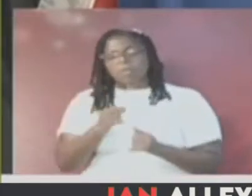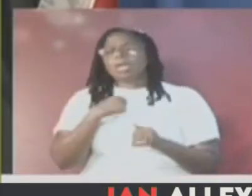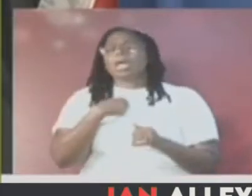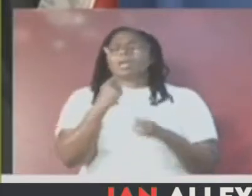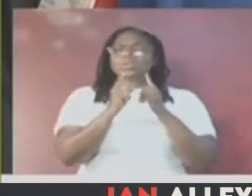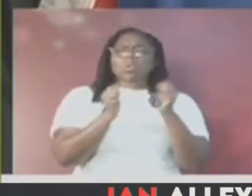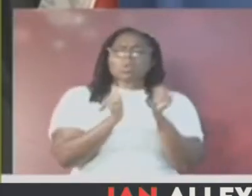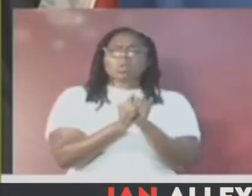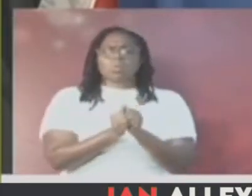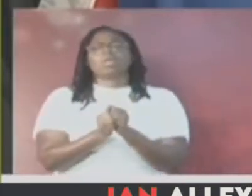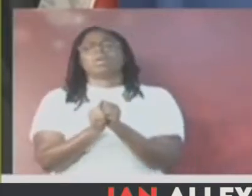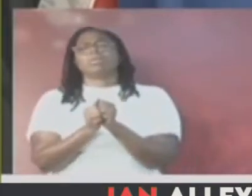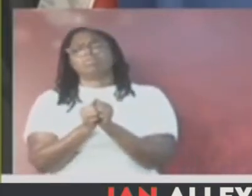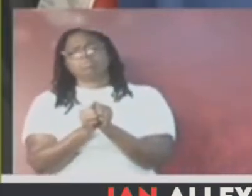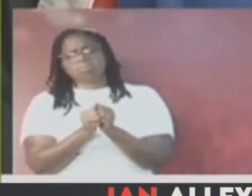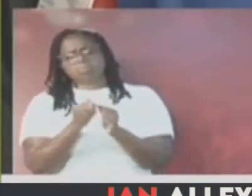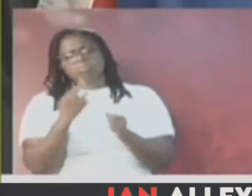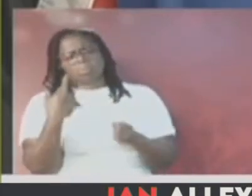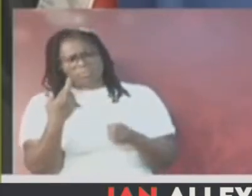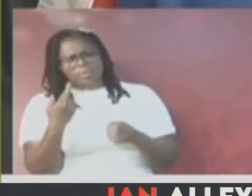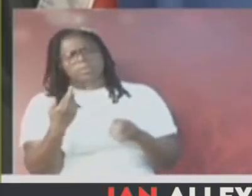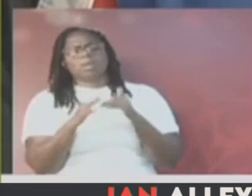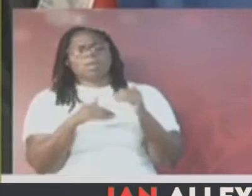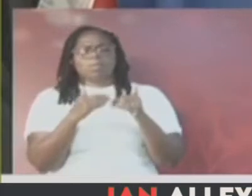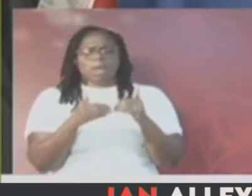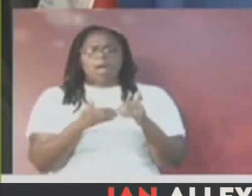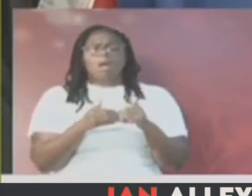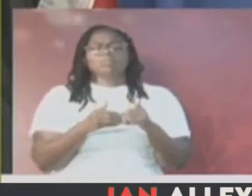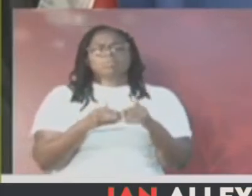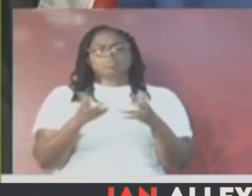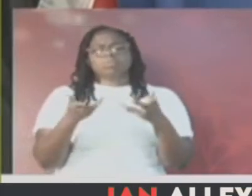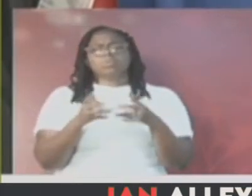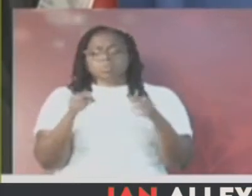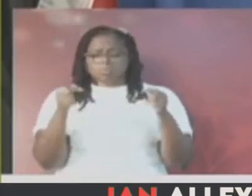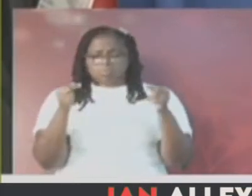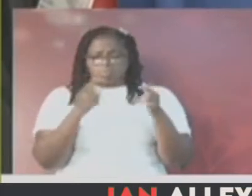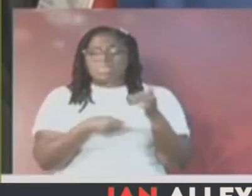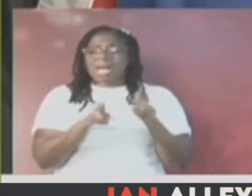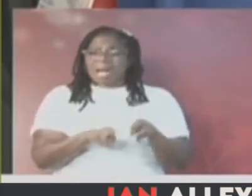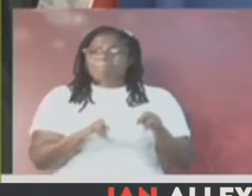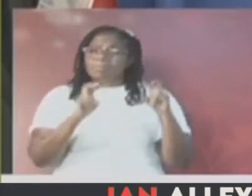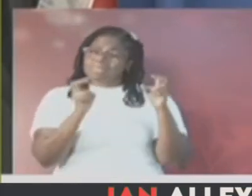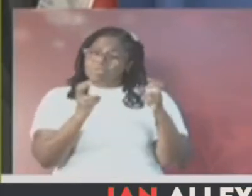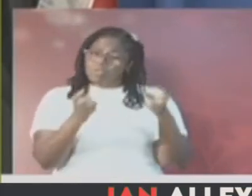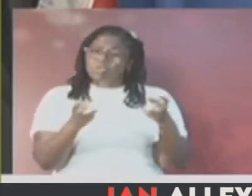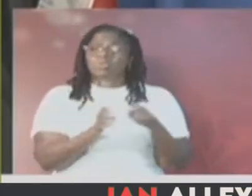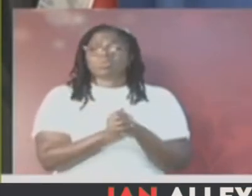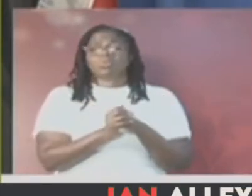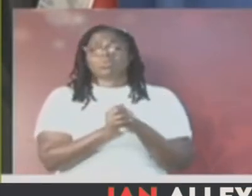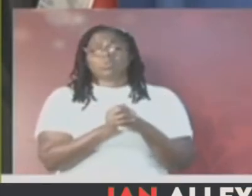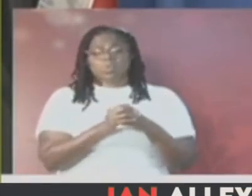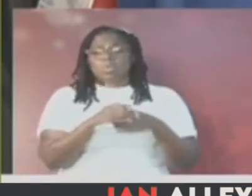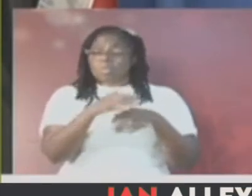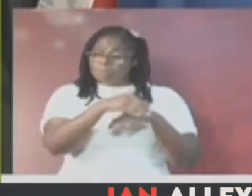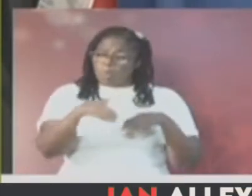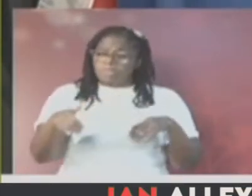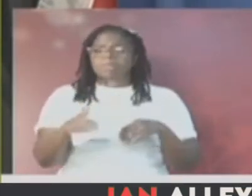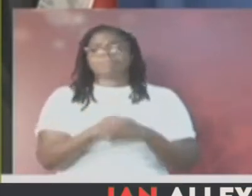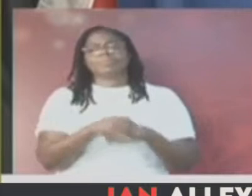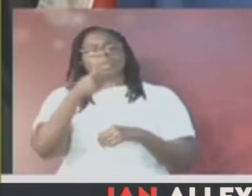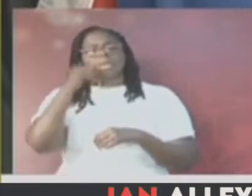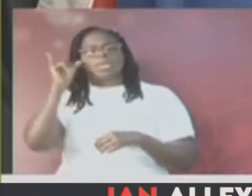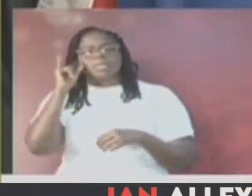matters. And yesterday, the Prime Minister of Jamaica gave me the courtesy